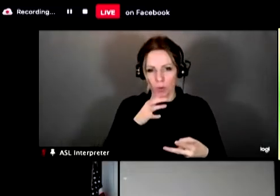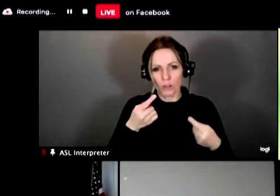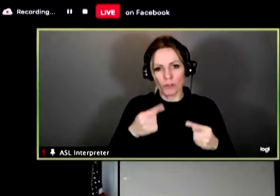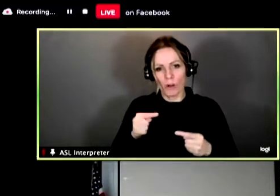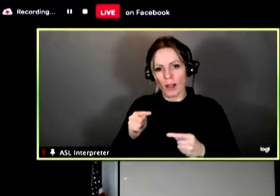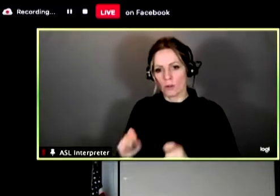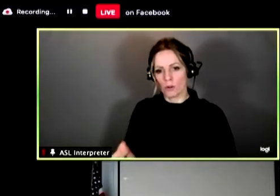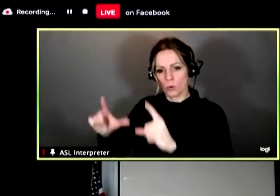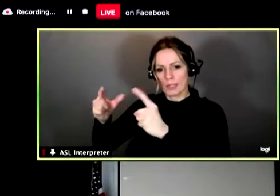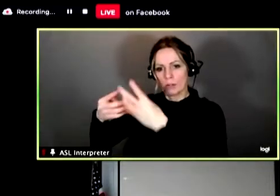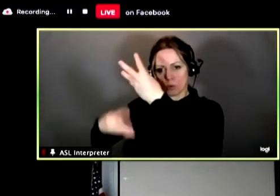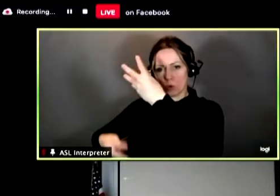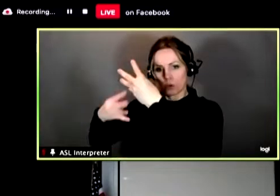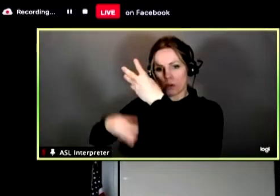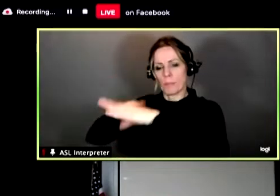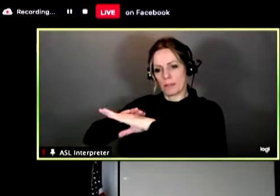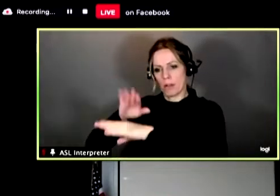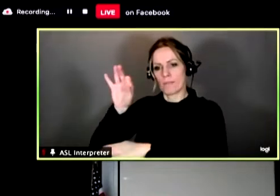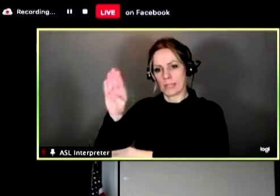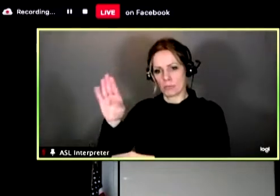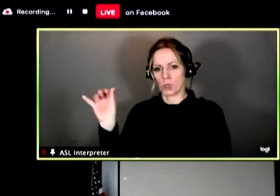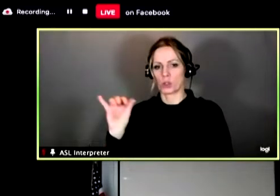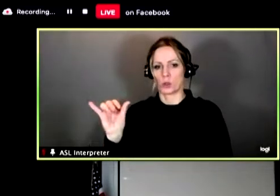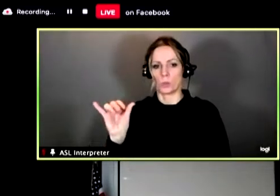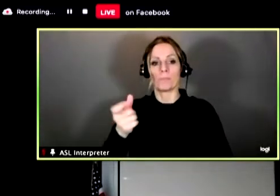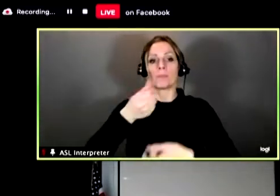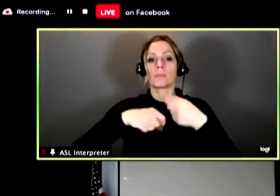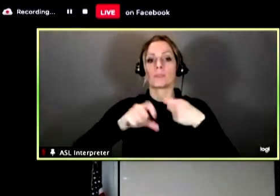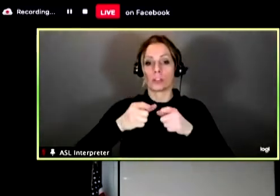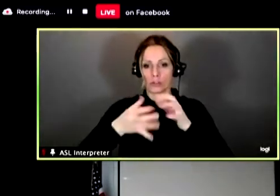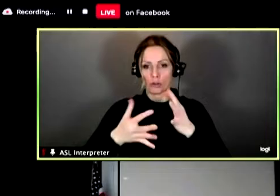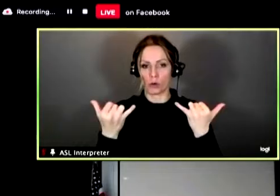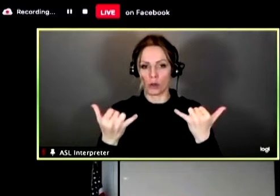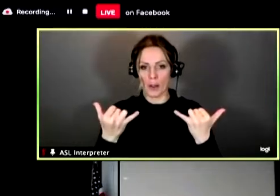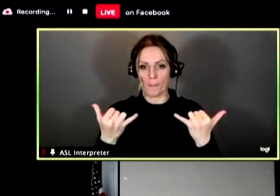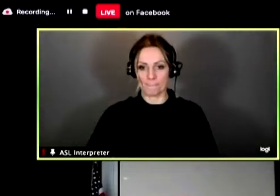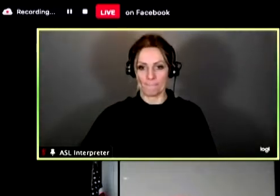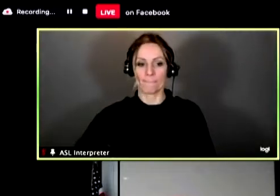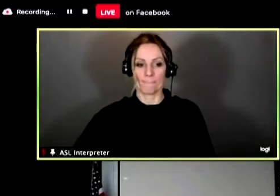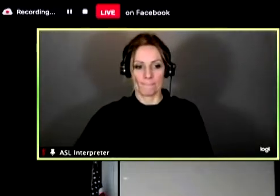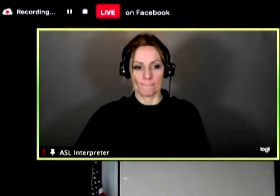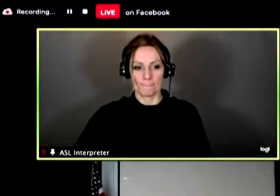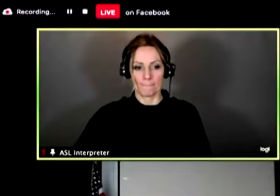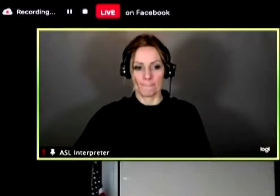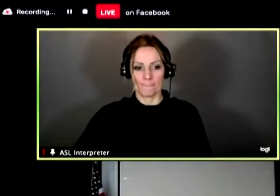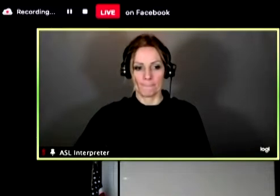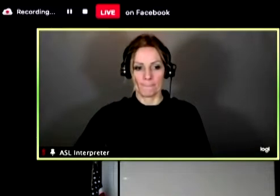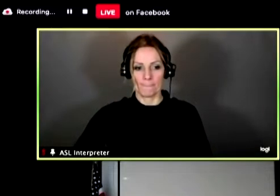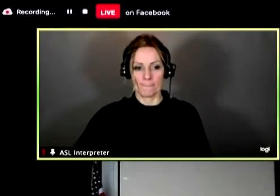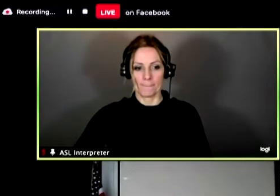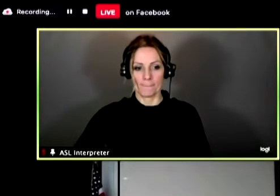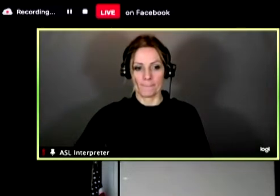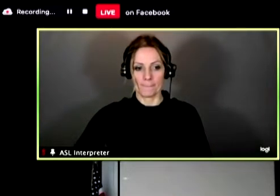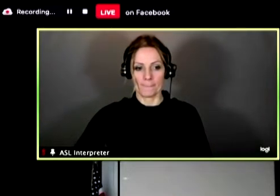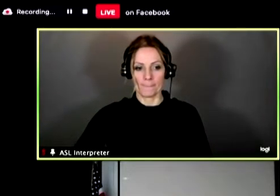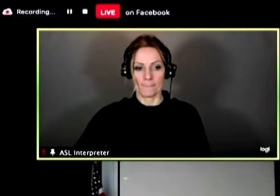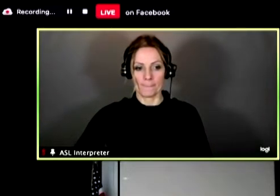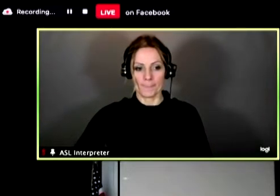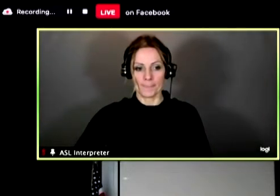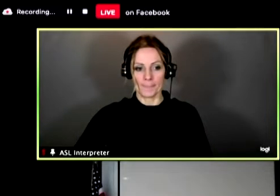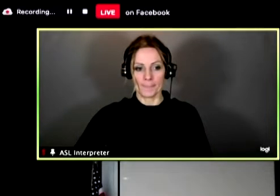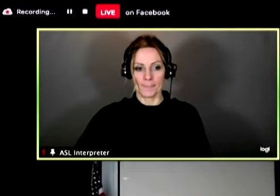the Facebook comments as we can. I'm going to try to go to Rosio now, and apologies if I mispronounced that, but Rosio